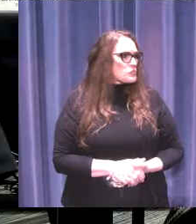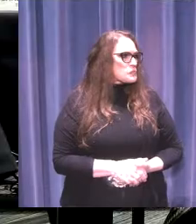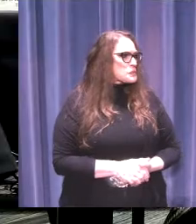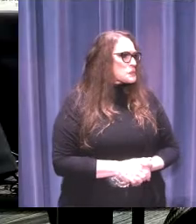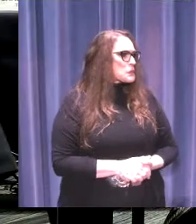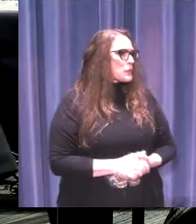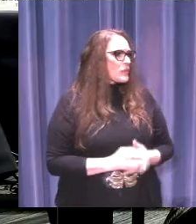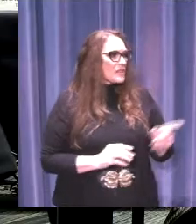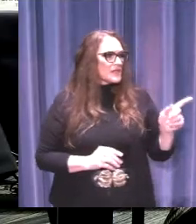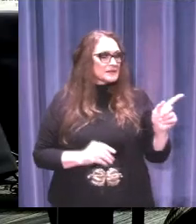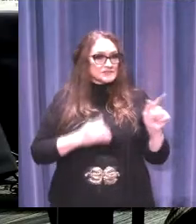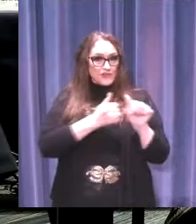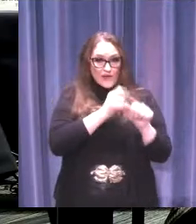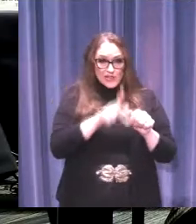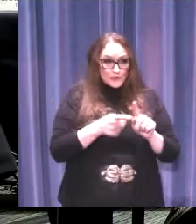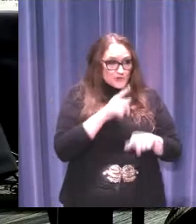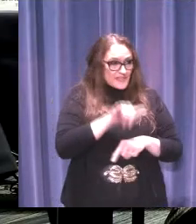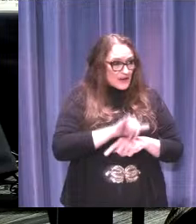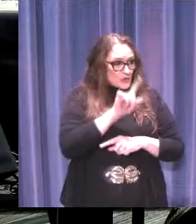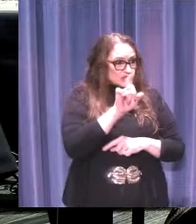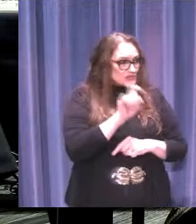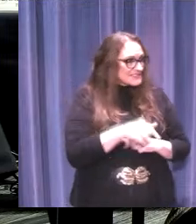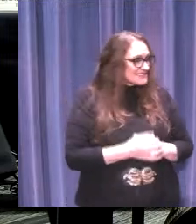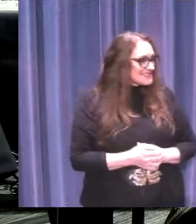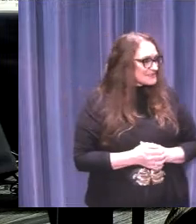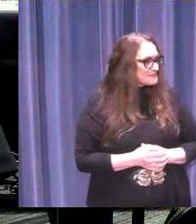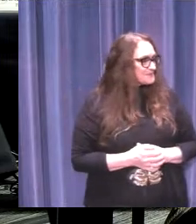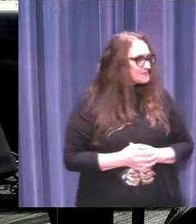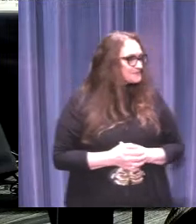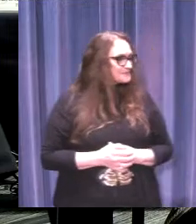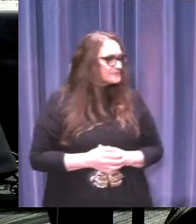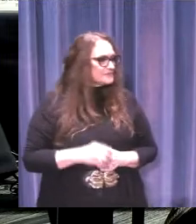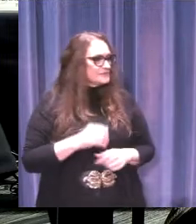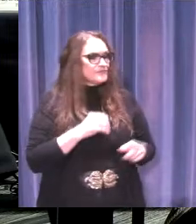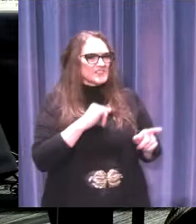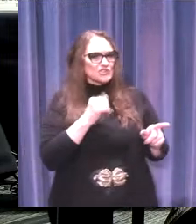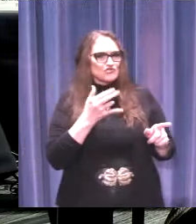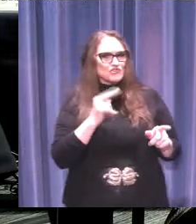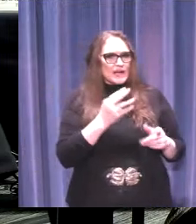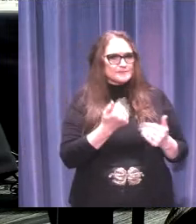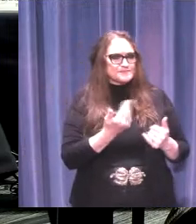Is there a follow-up to that question? Yes, John?